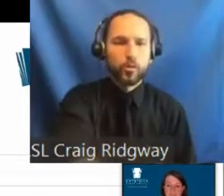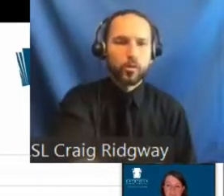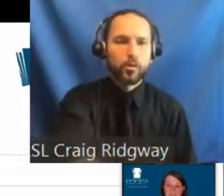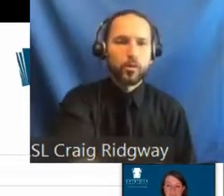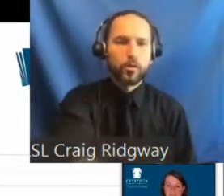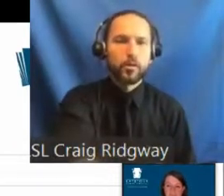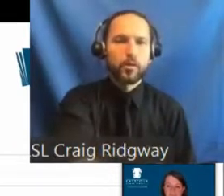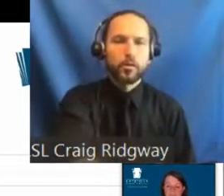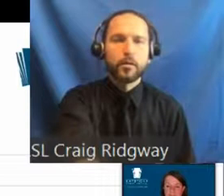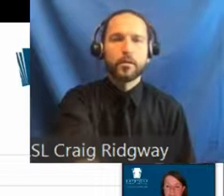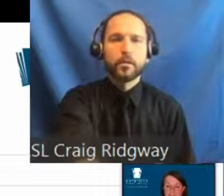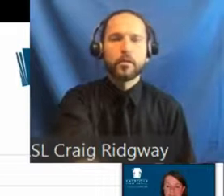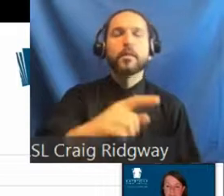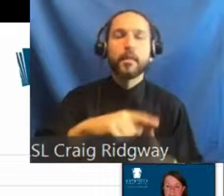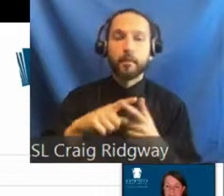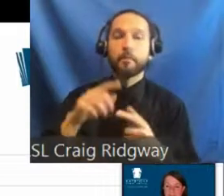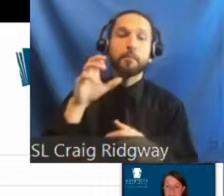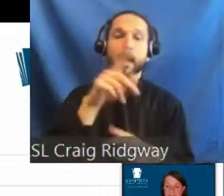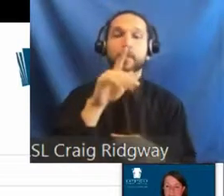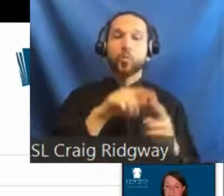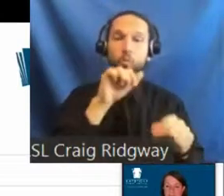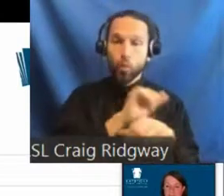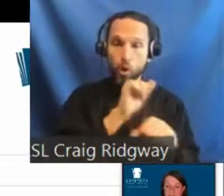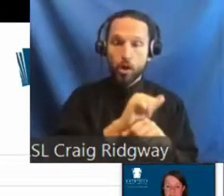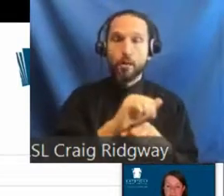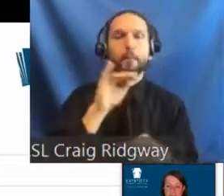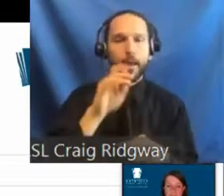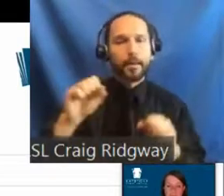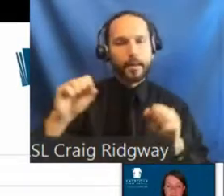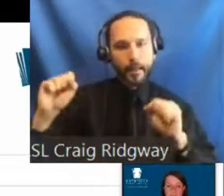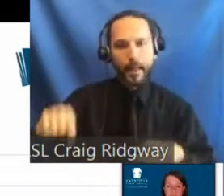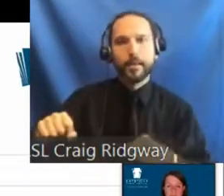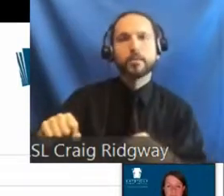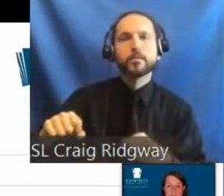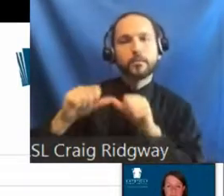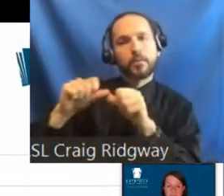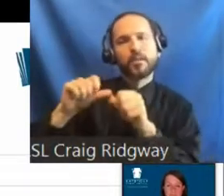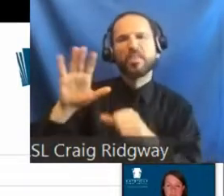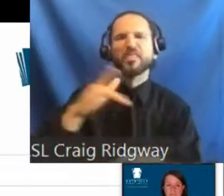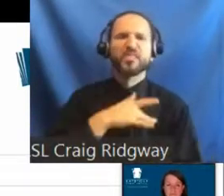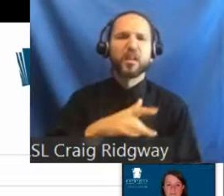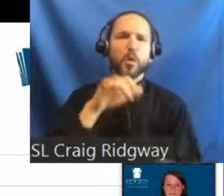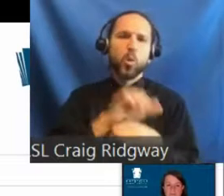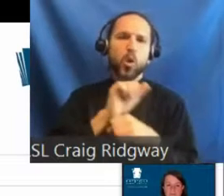to baseline operations, Mike was able to return to work and resume his typical work